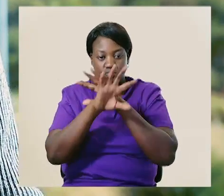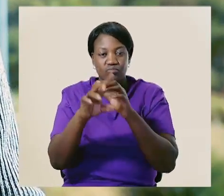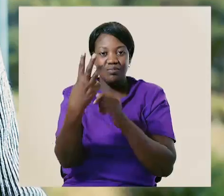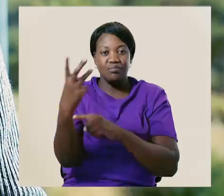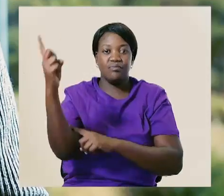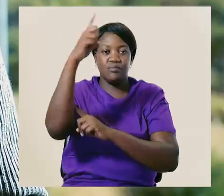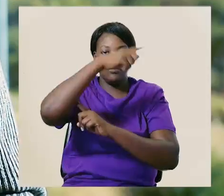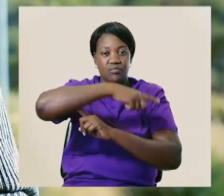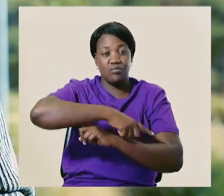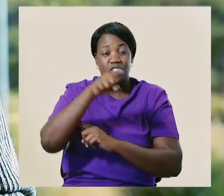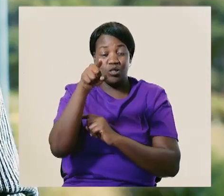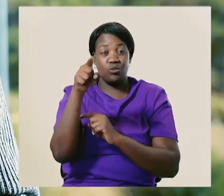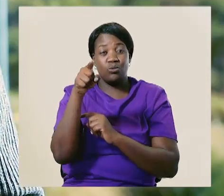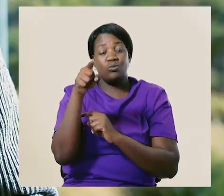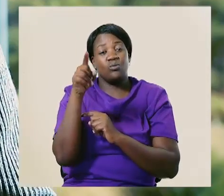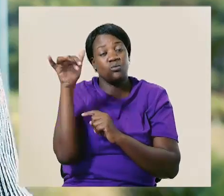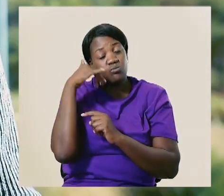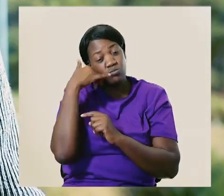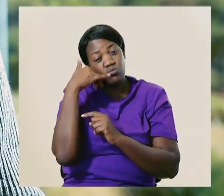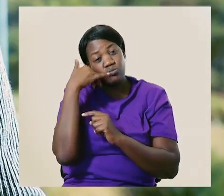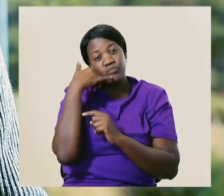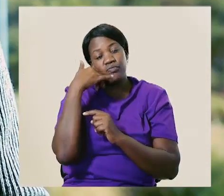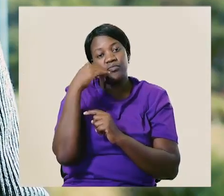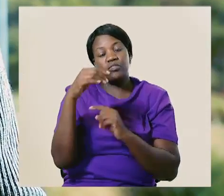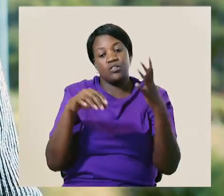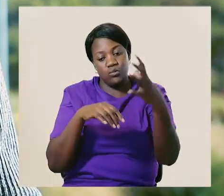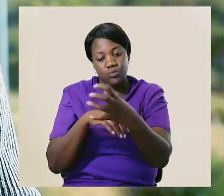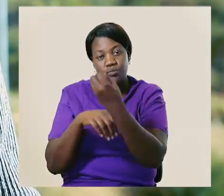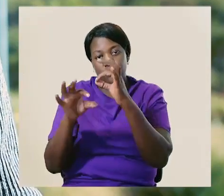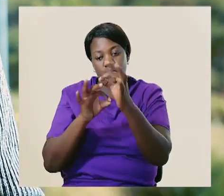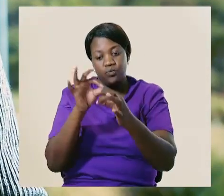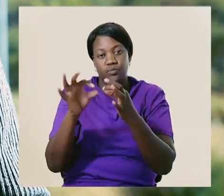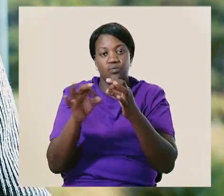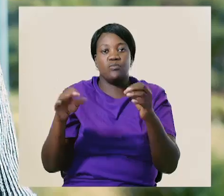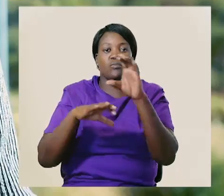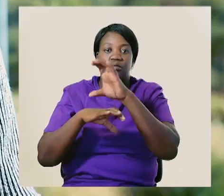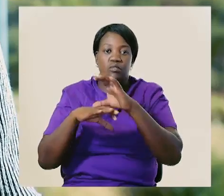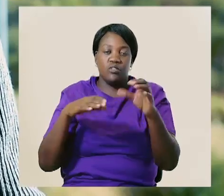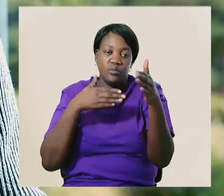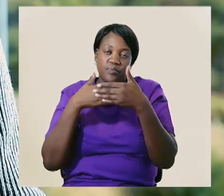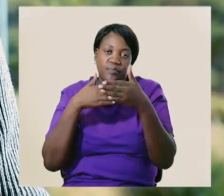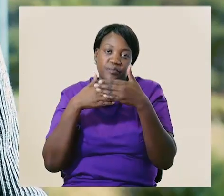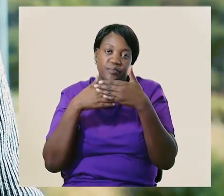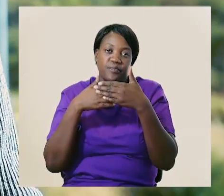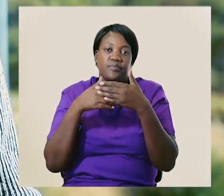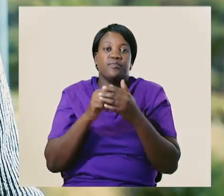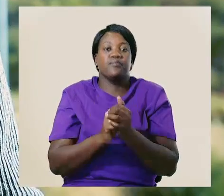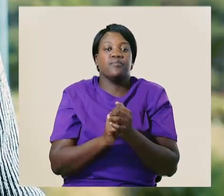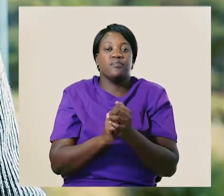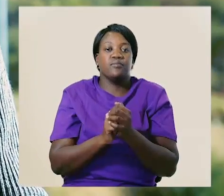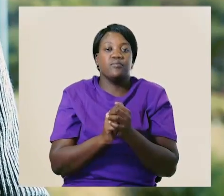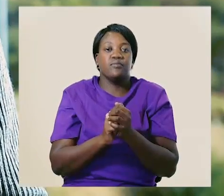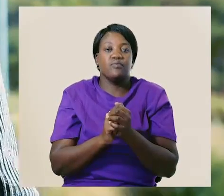3 days, and if it's you, we will contact you to come and collect your prize at a NAMCOL center near where you live.